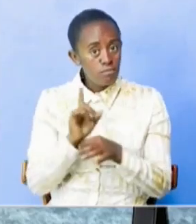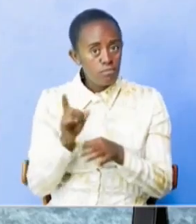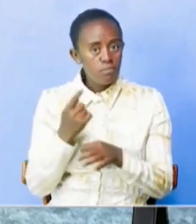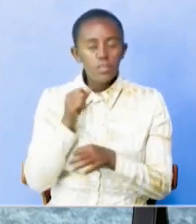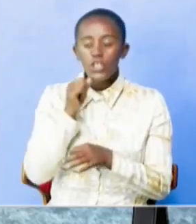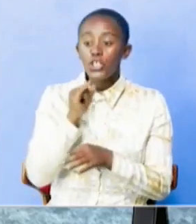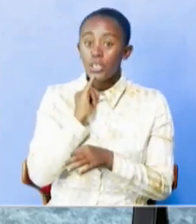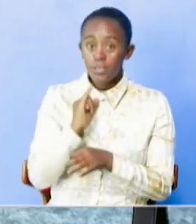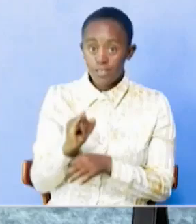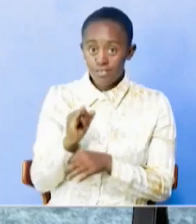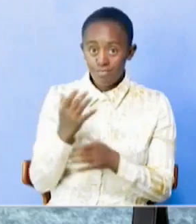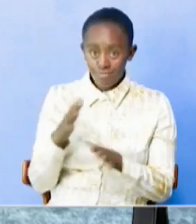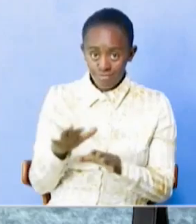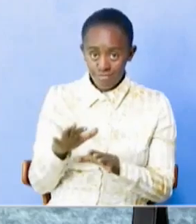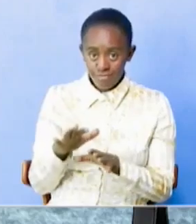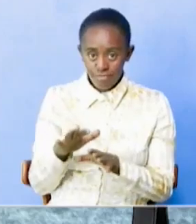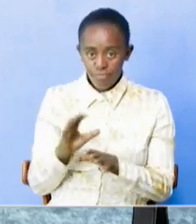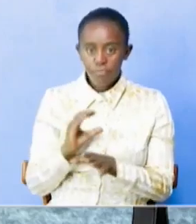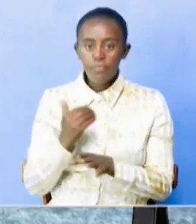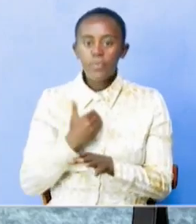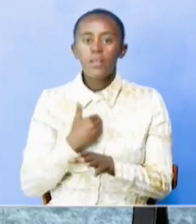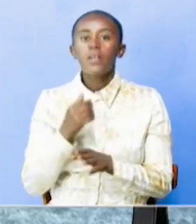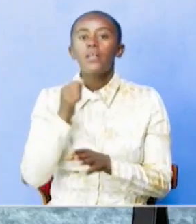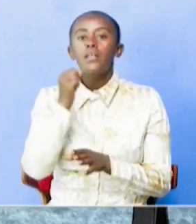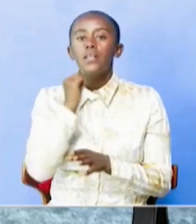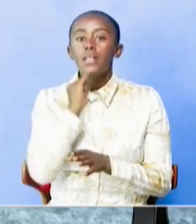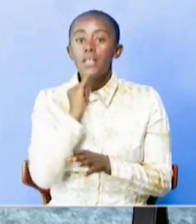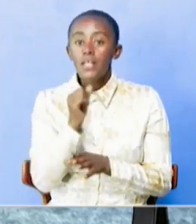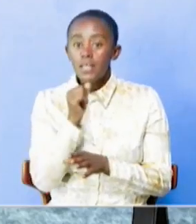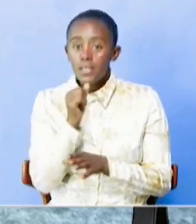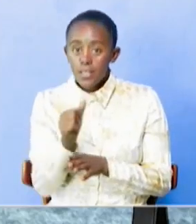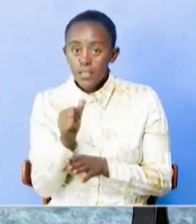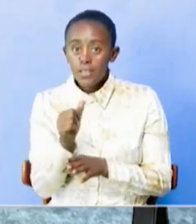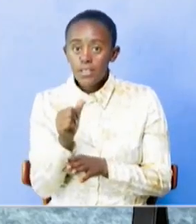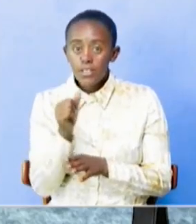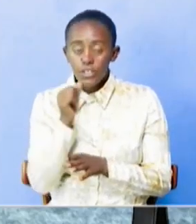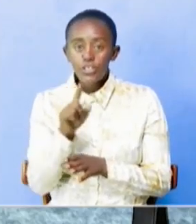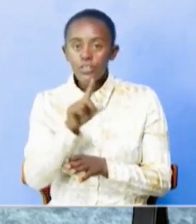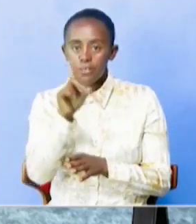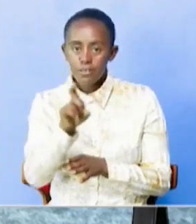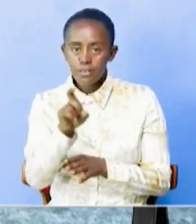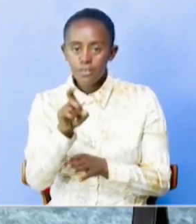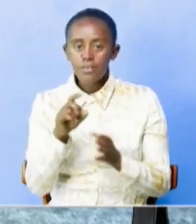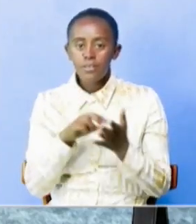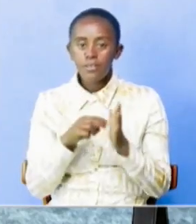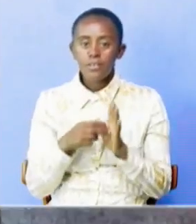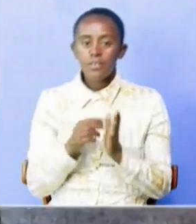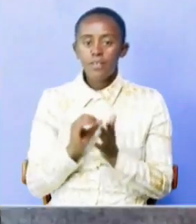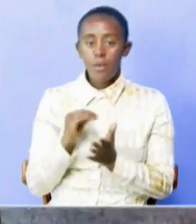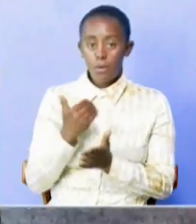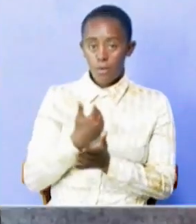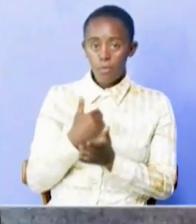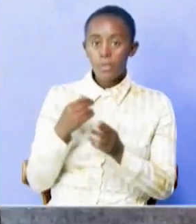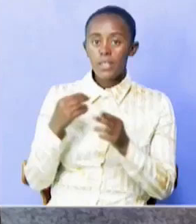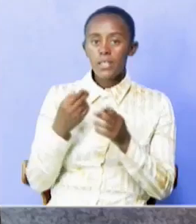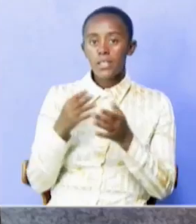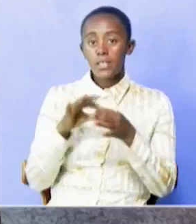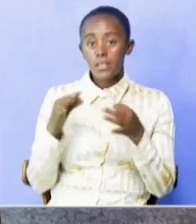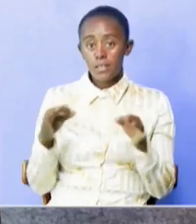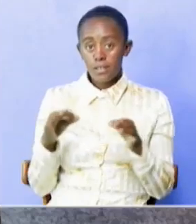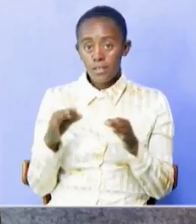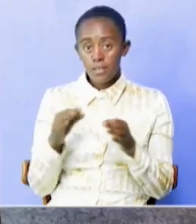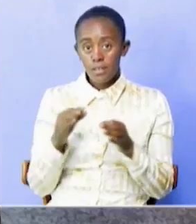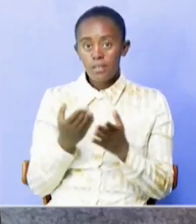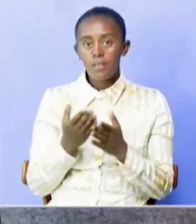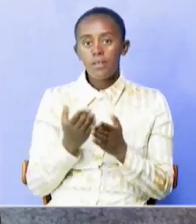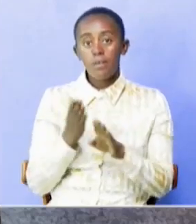she is. So our tag question should be, isn't she? Since our statement that comes before